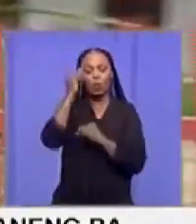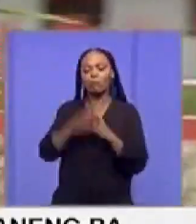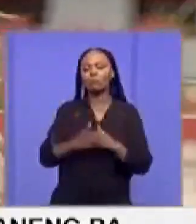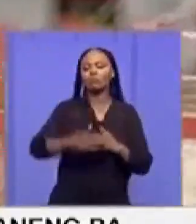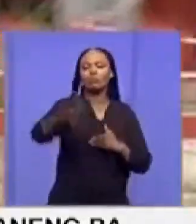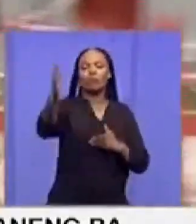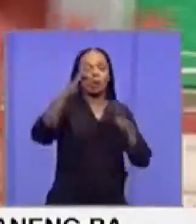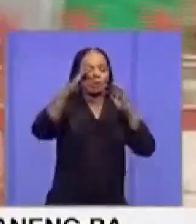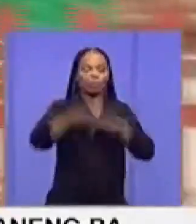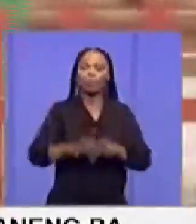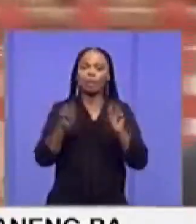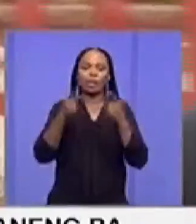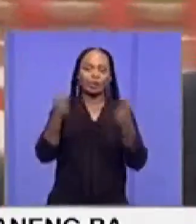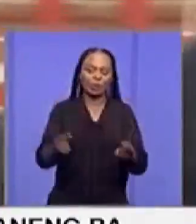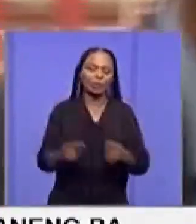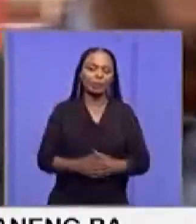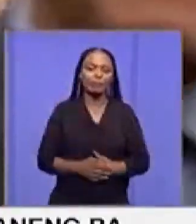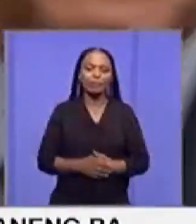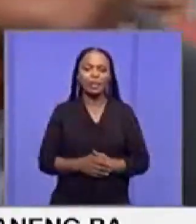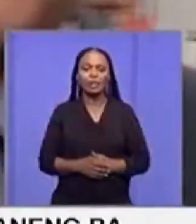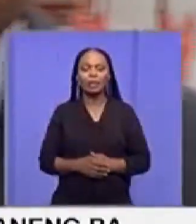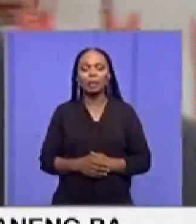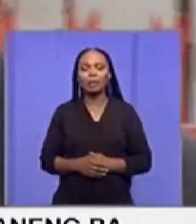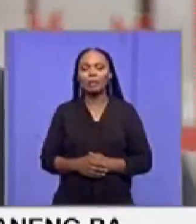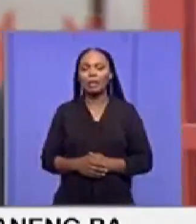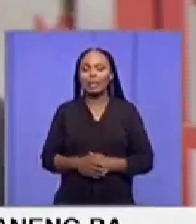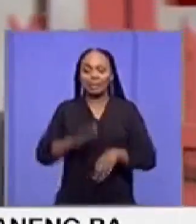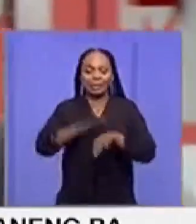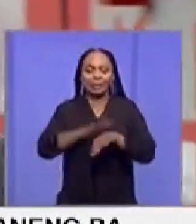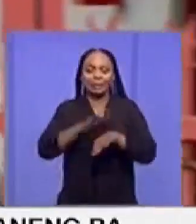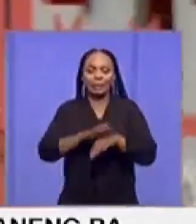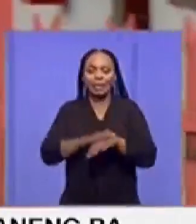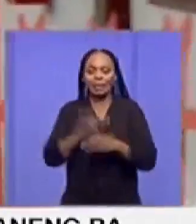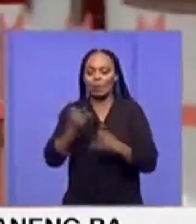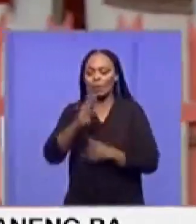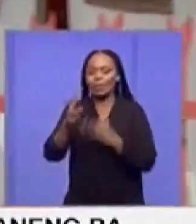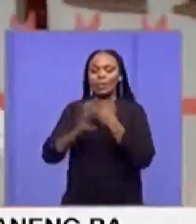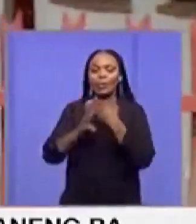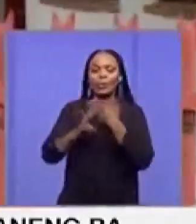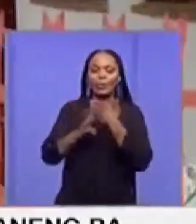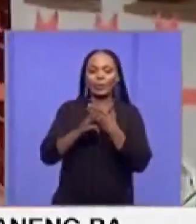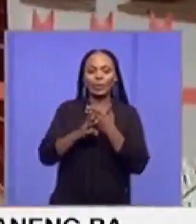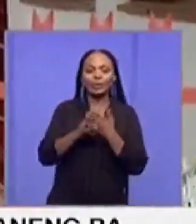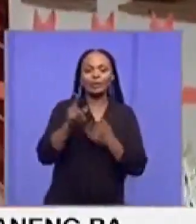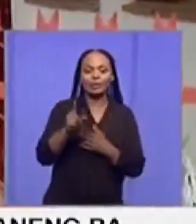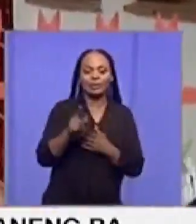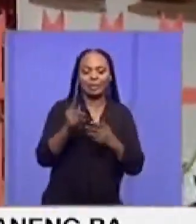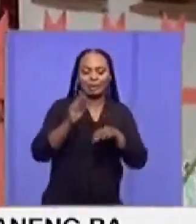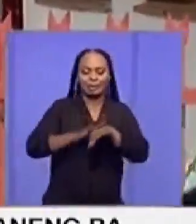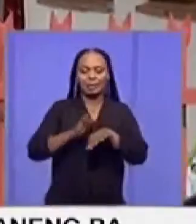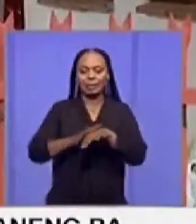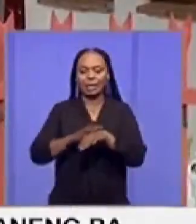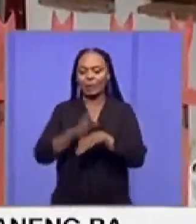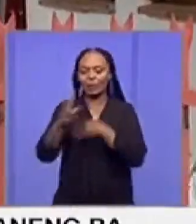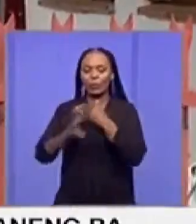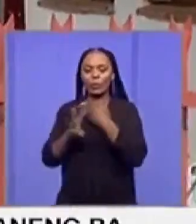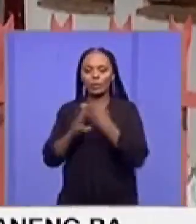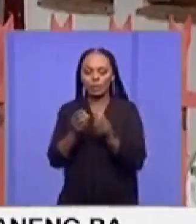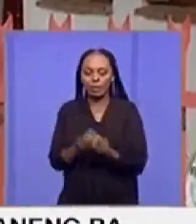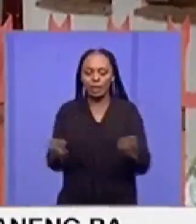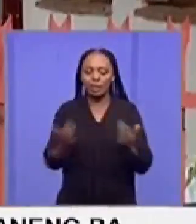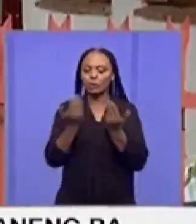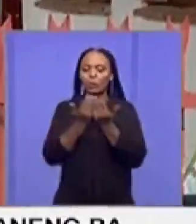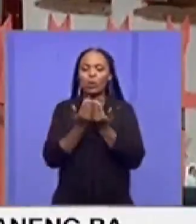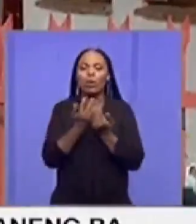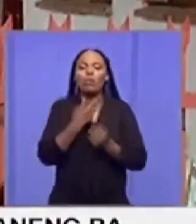se phumege nako e setseng le latlhegetswe ya dibeke tse tharo ampore tse tharo tse leng gore bana ne ba sa kgone